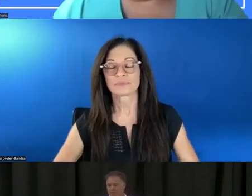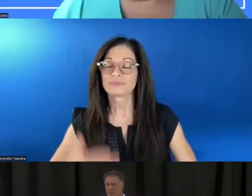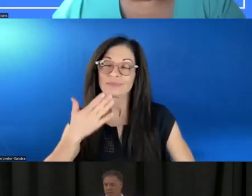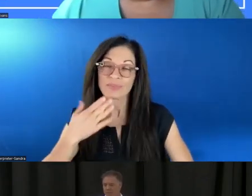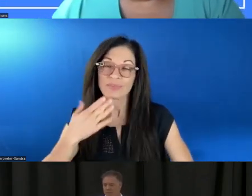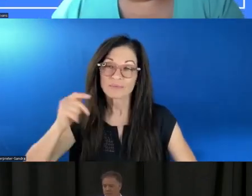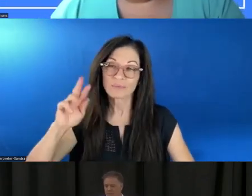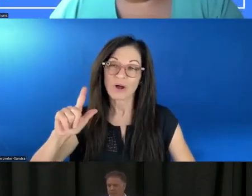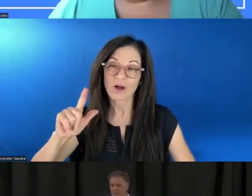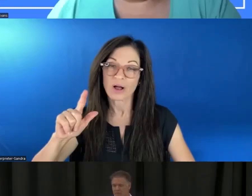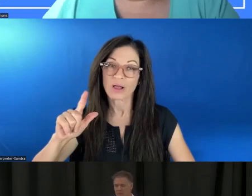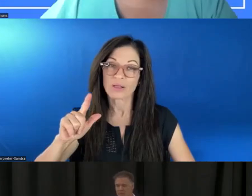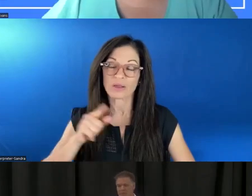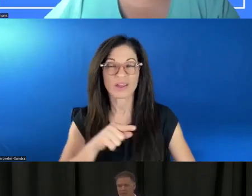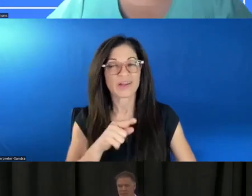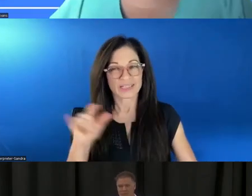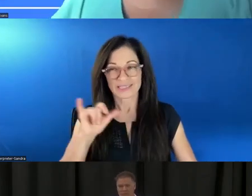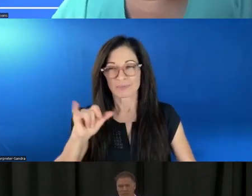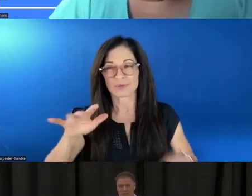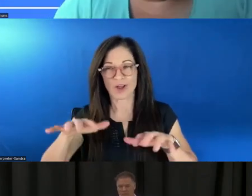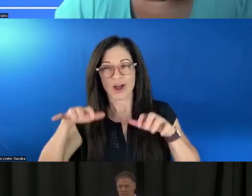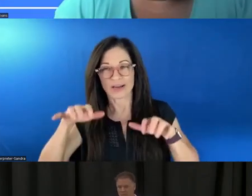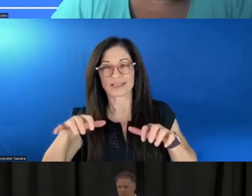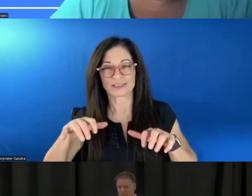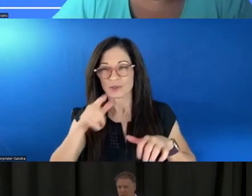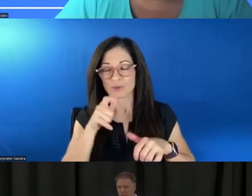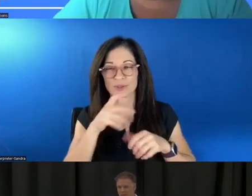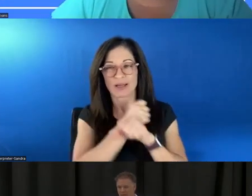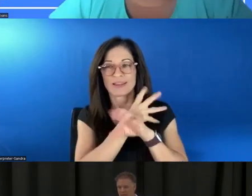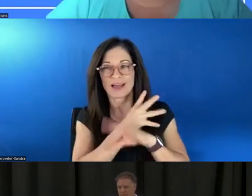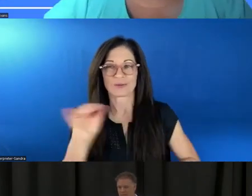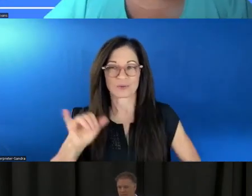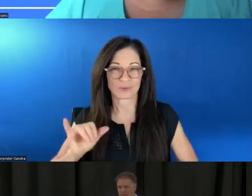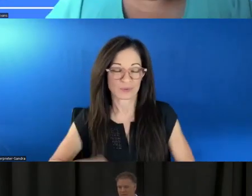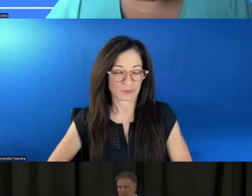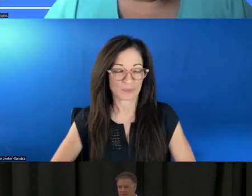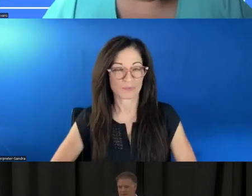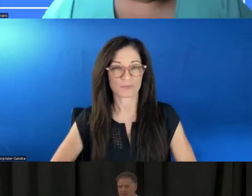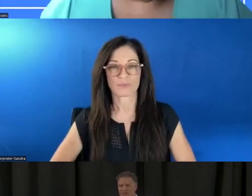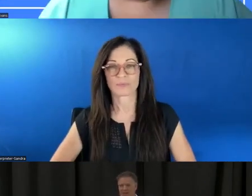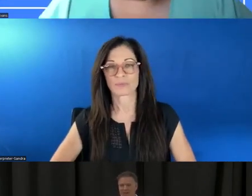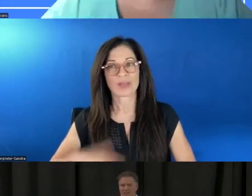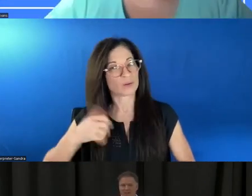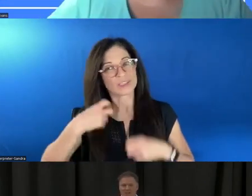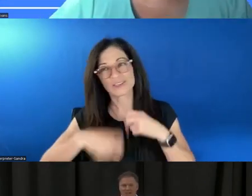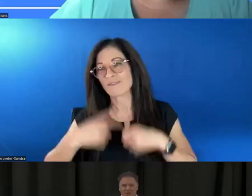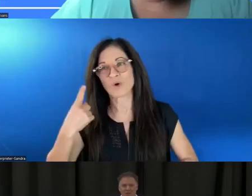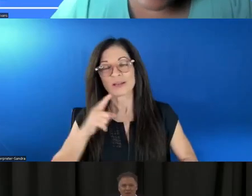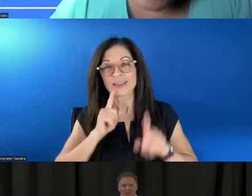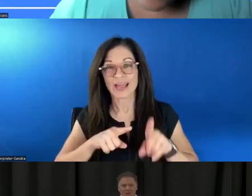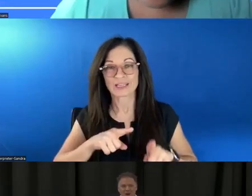Paul. That is matching the audience that is participating virtually. This was a tough one, guys. The answer